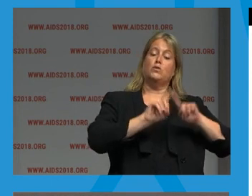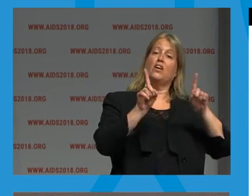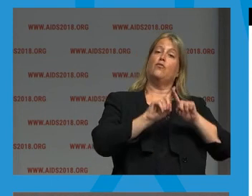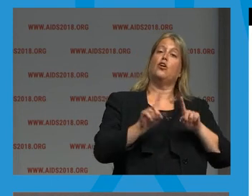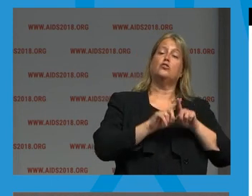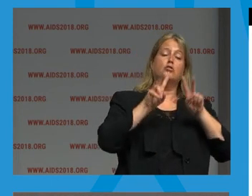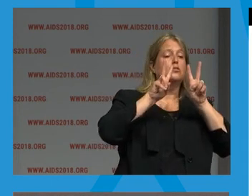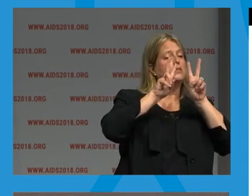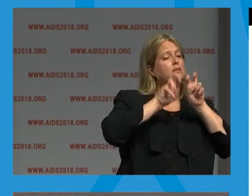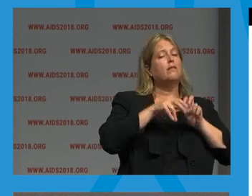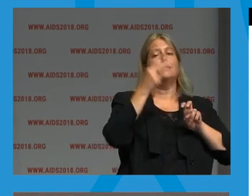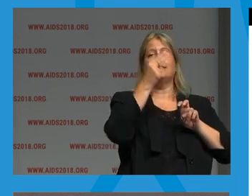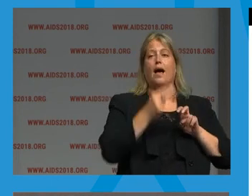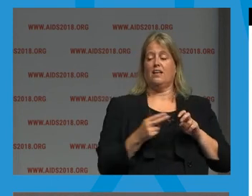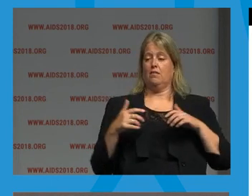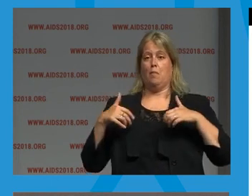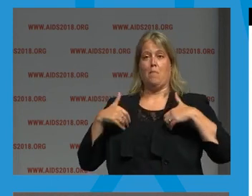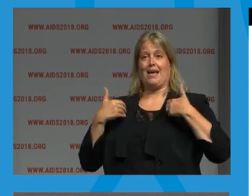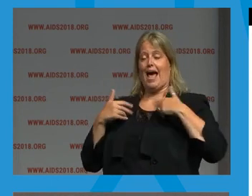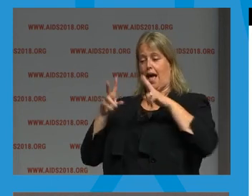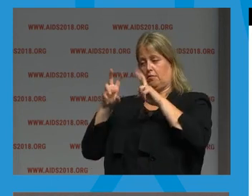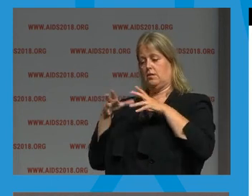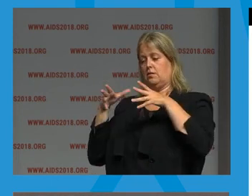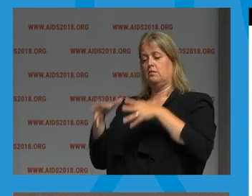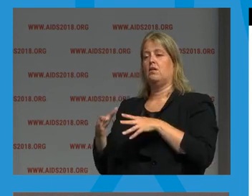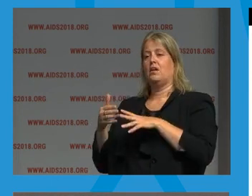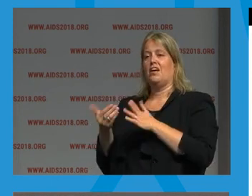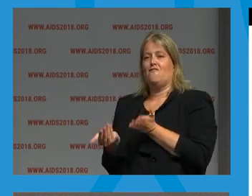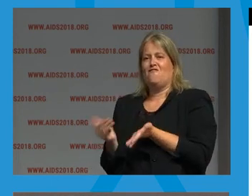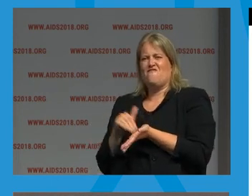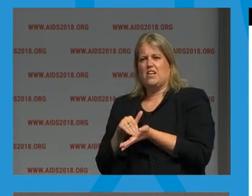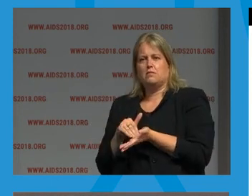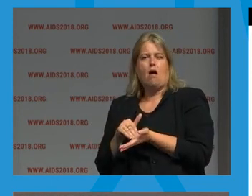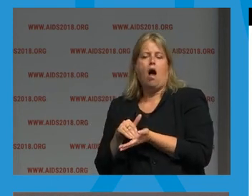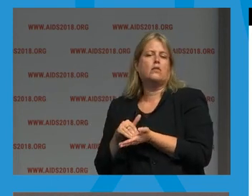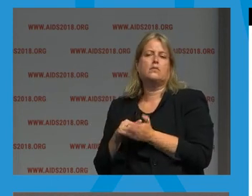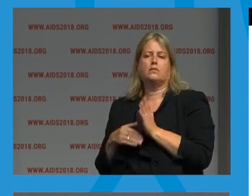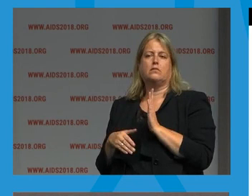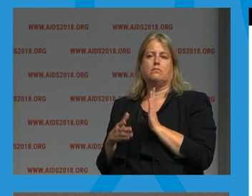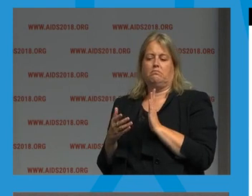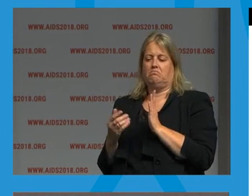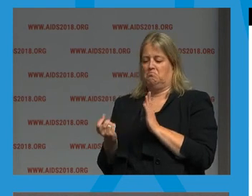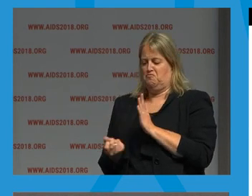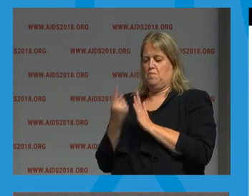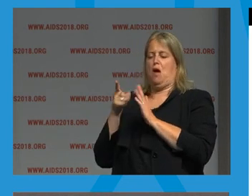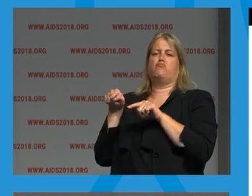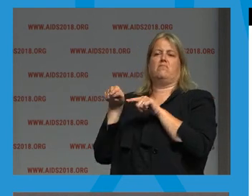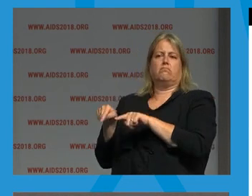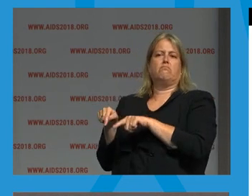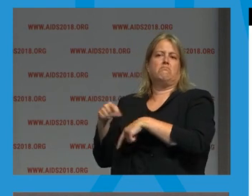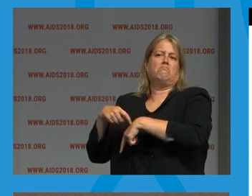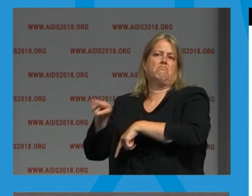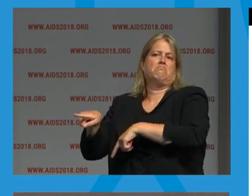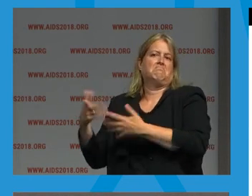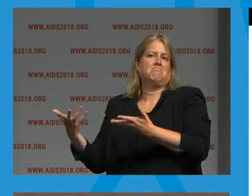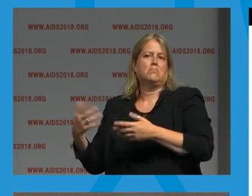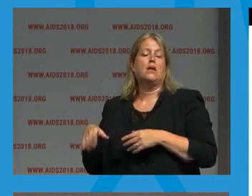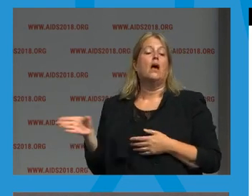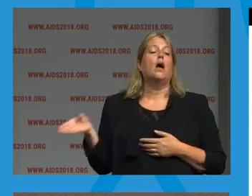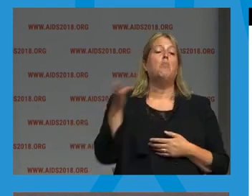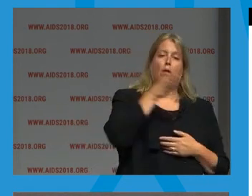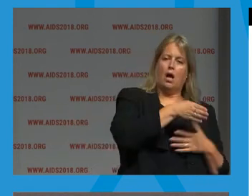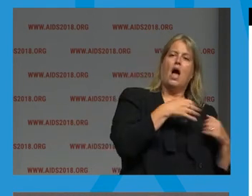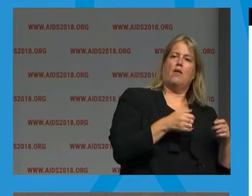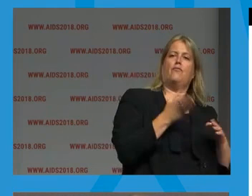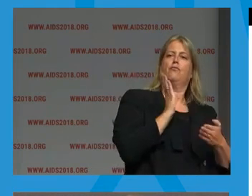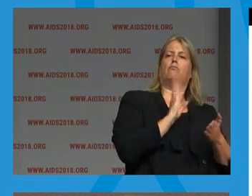design. The macaque study doesn't have any restart criteria. If they rebound, they rebound. And finally, some major differences